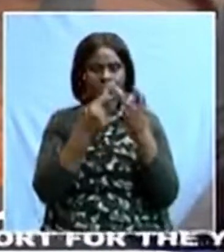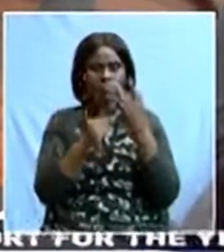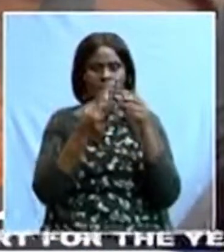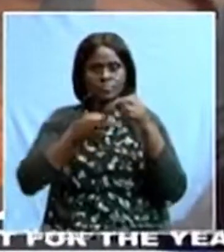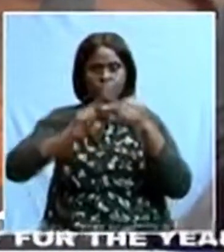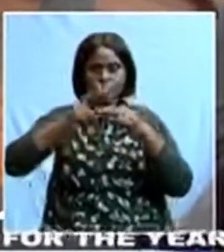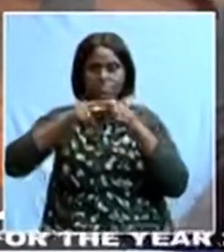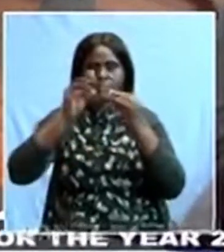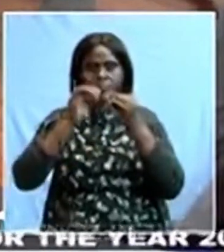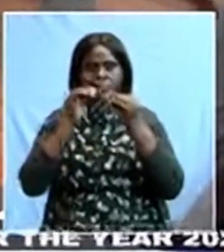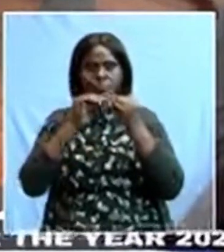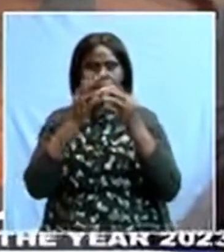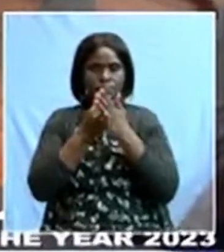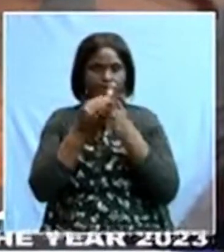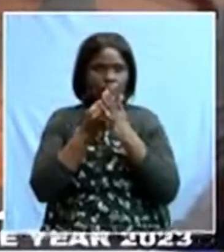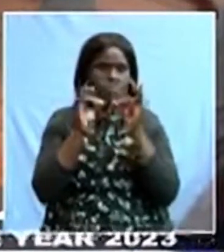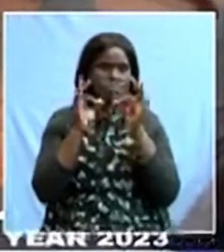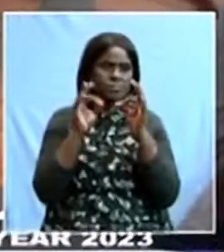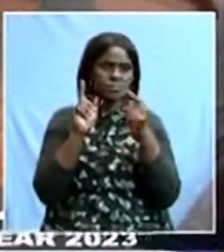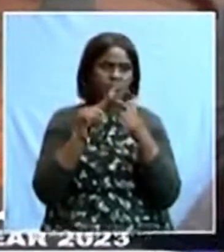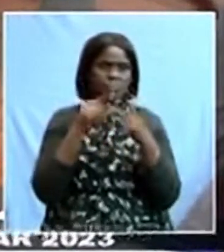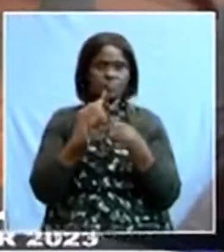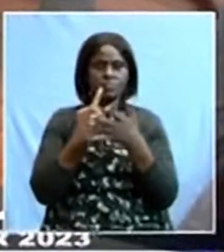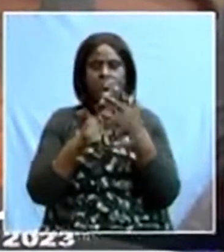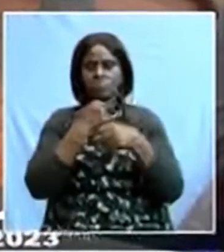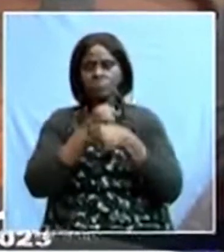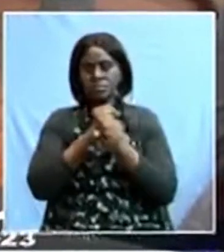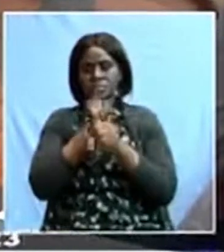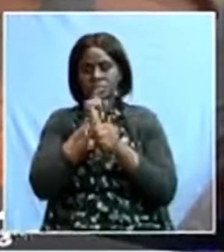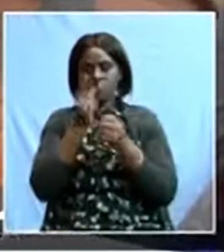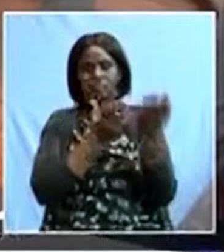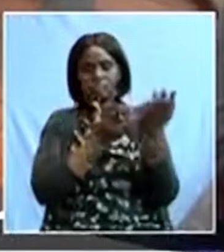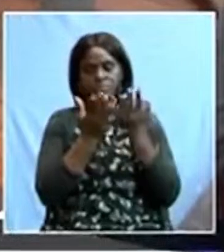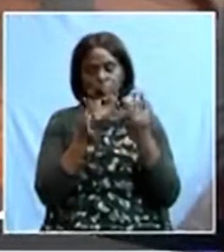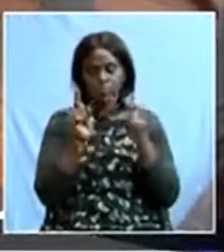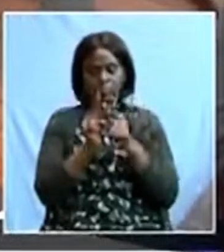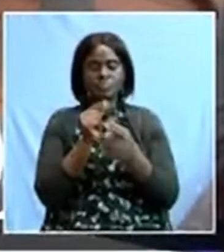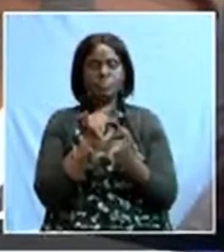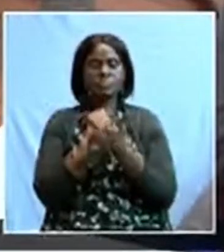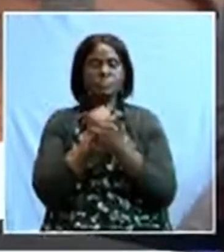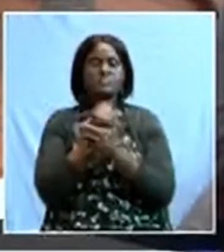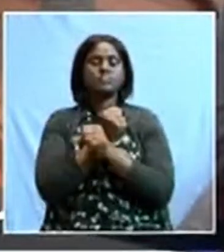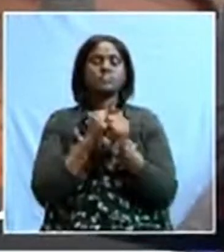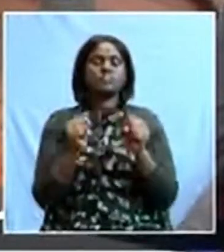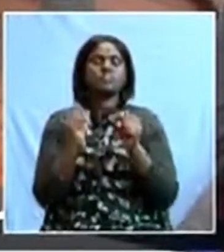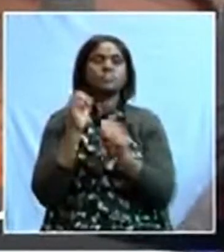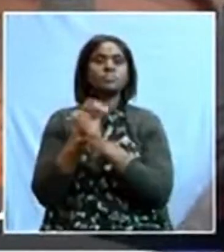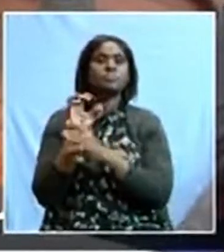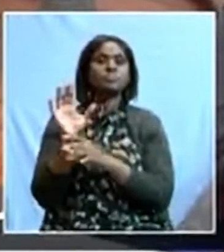increase the revenue collection efficiency to ensure service provision liquidity is available.